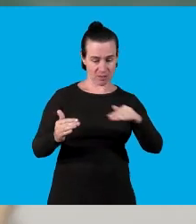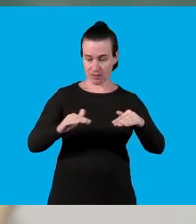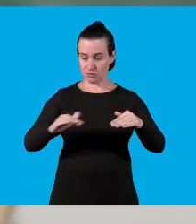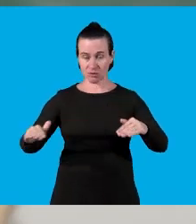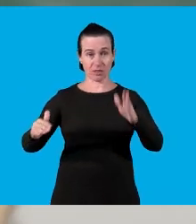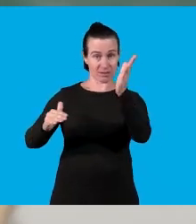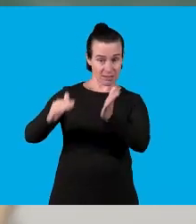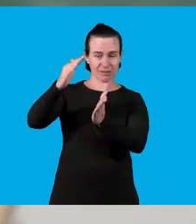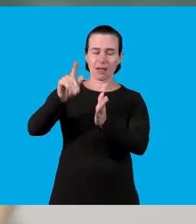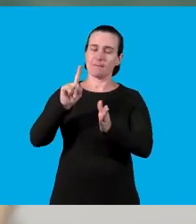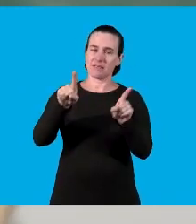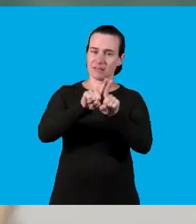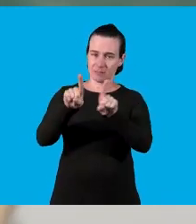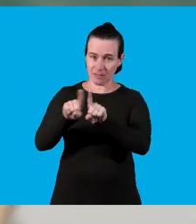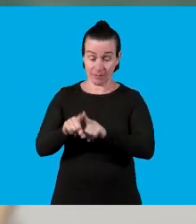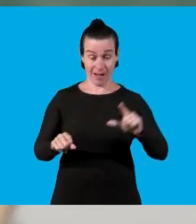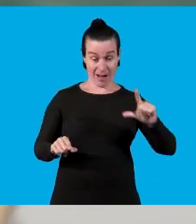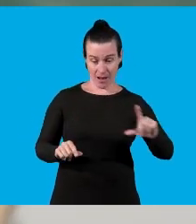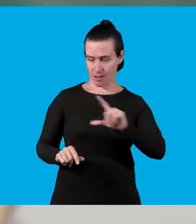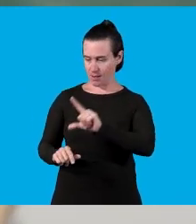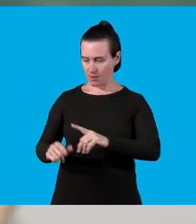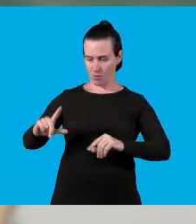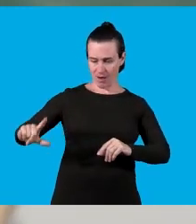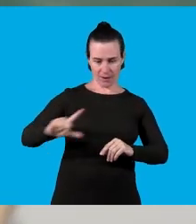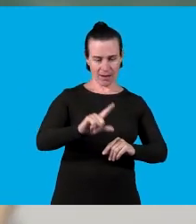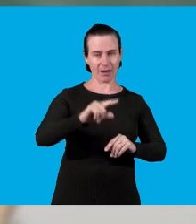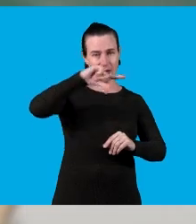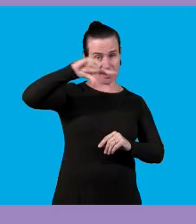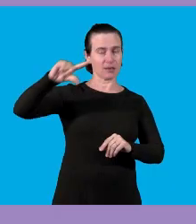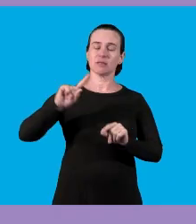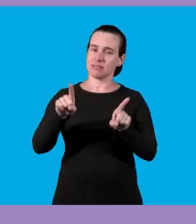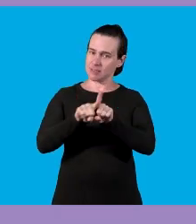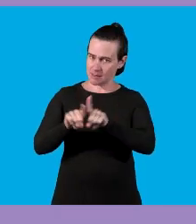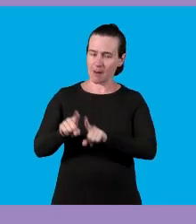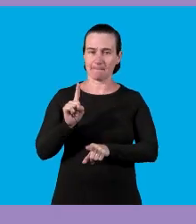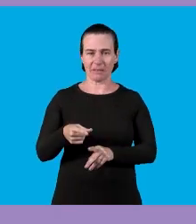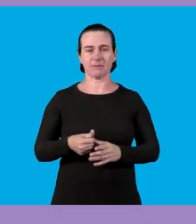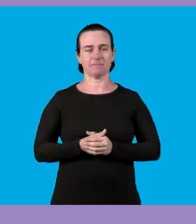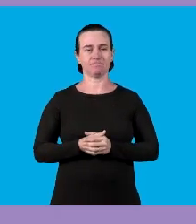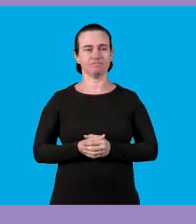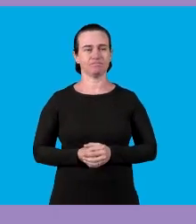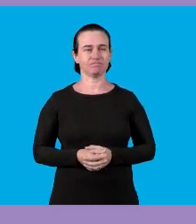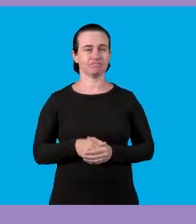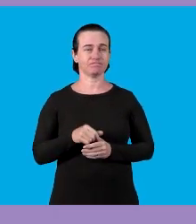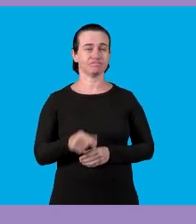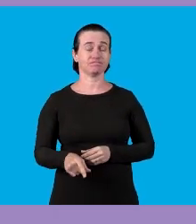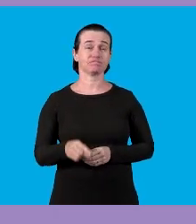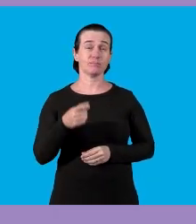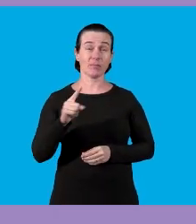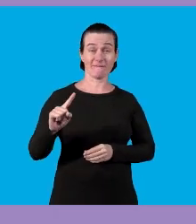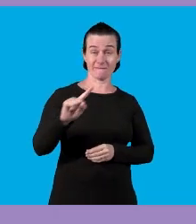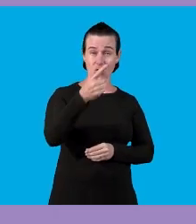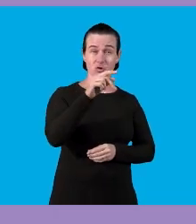on corresponding equal angles. Let's look at what we have in front of us. The first pair is